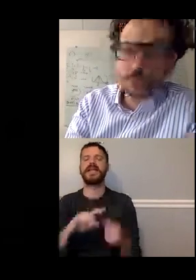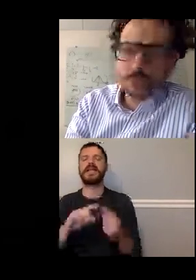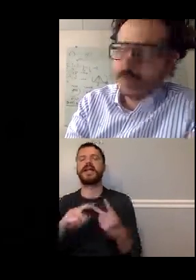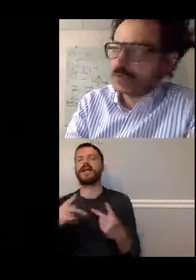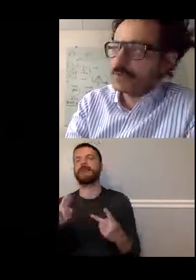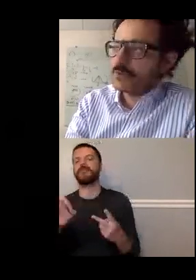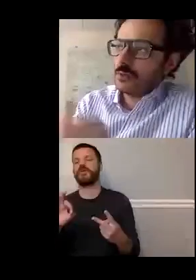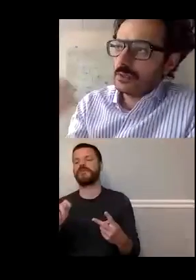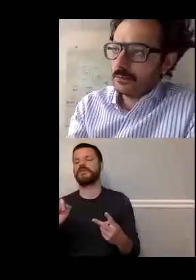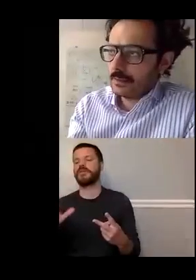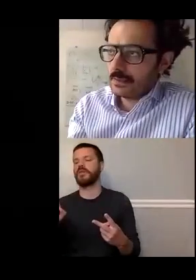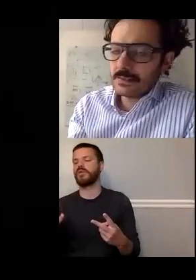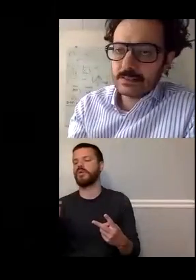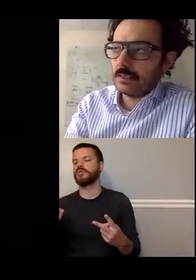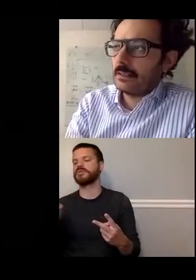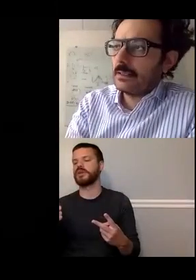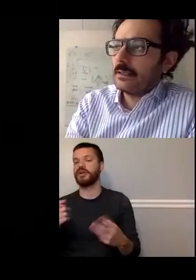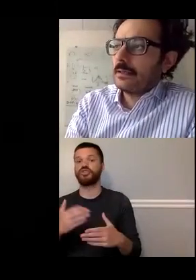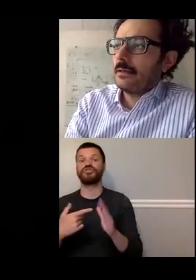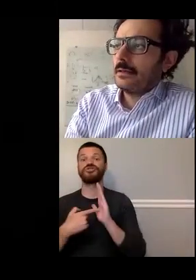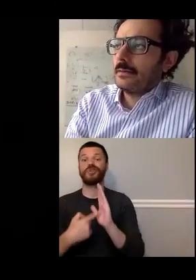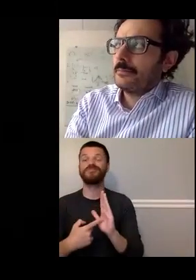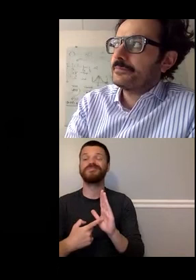own patients, showing there is a